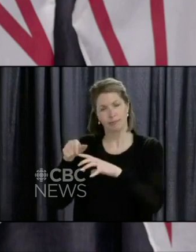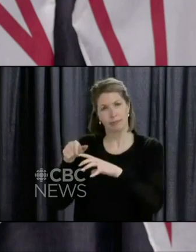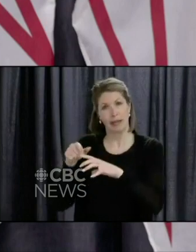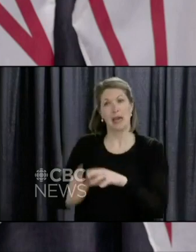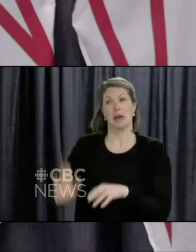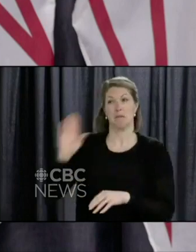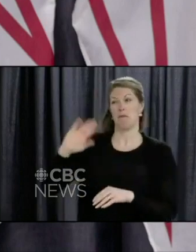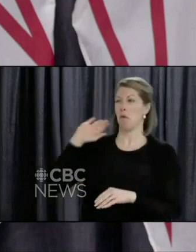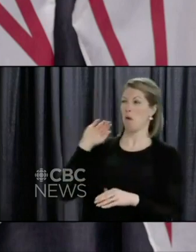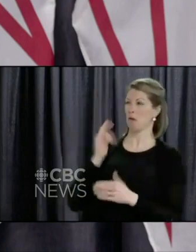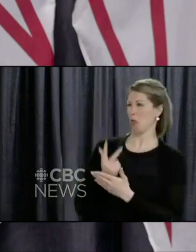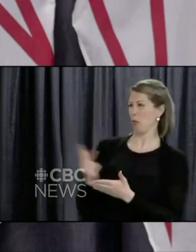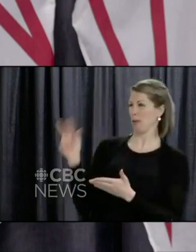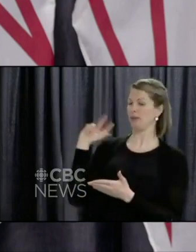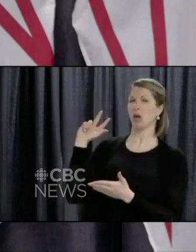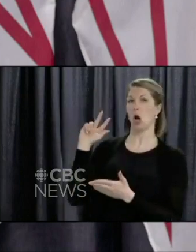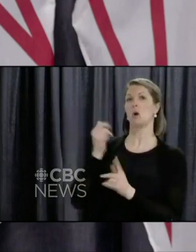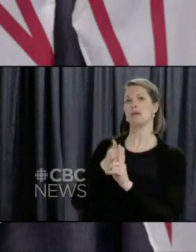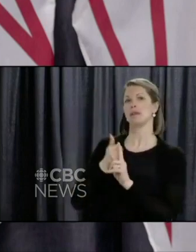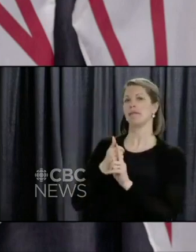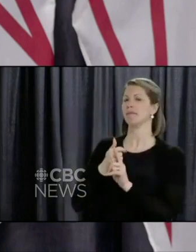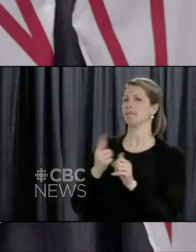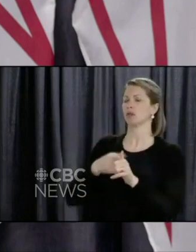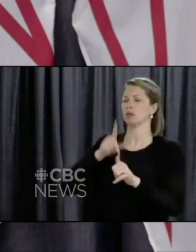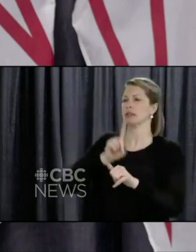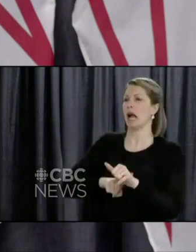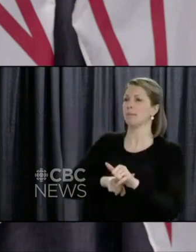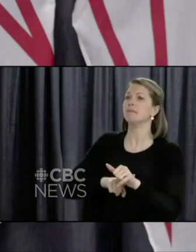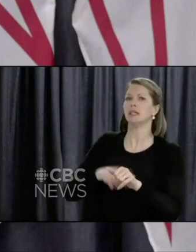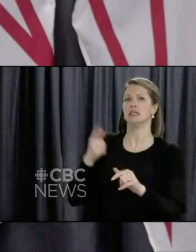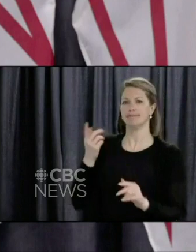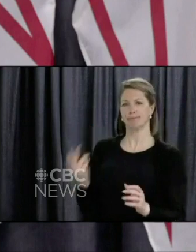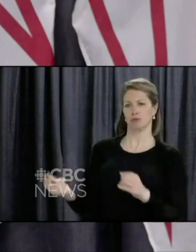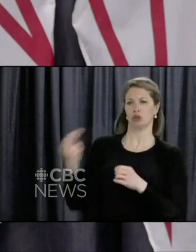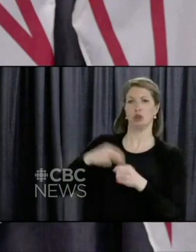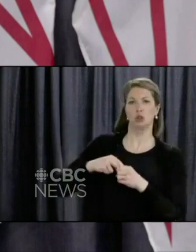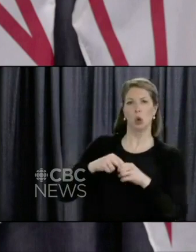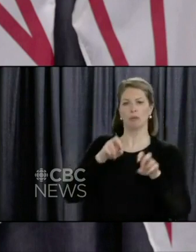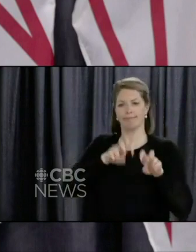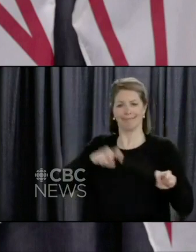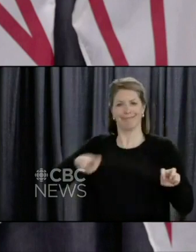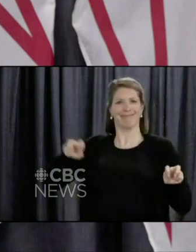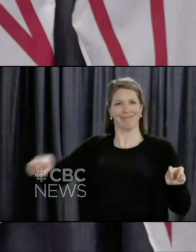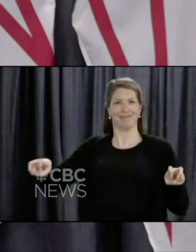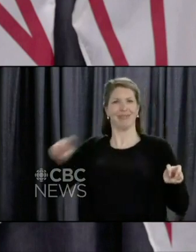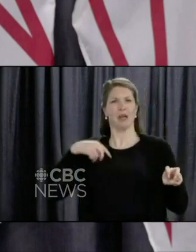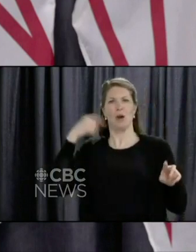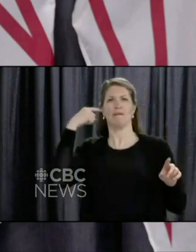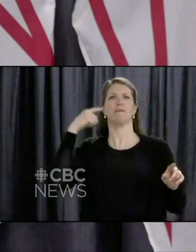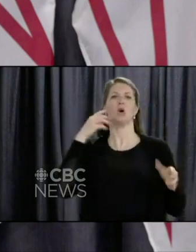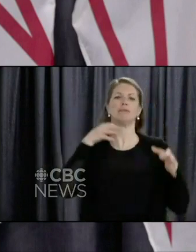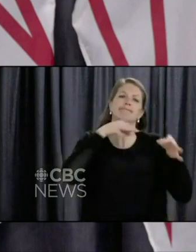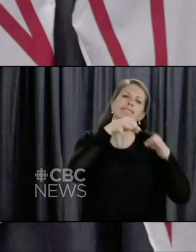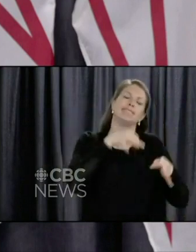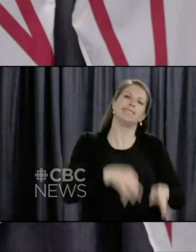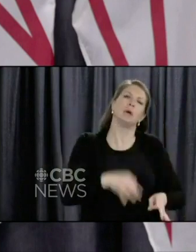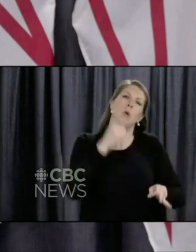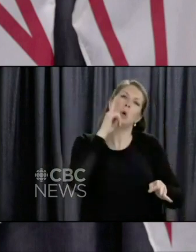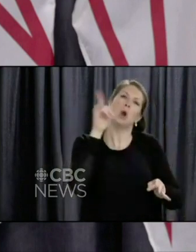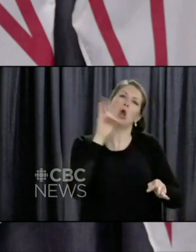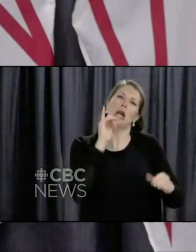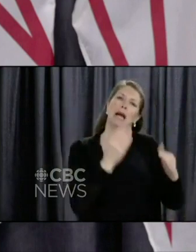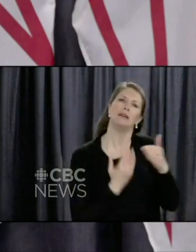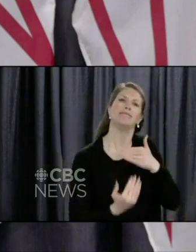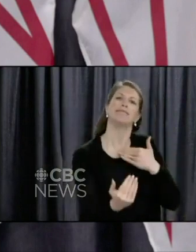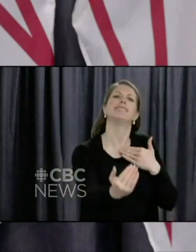our province. When this all started, we asked the Newfoundland and Labrador Centre for Health Information to bring